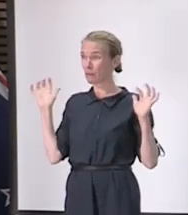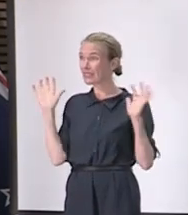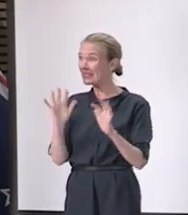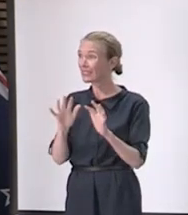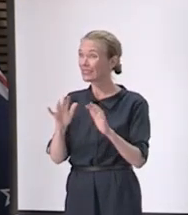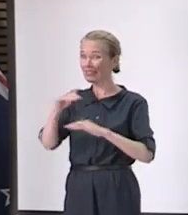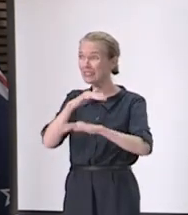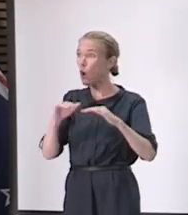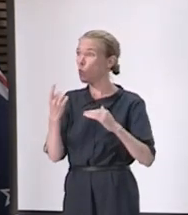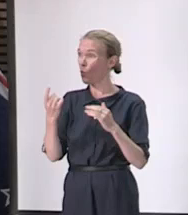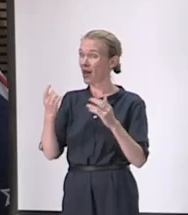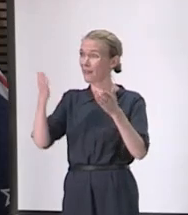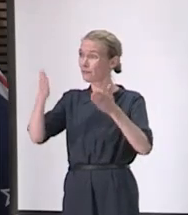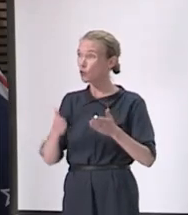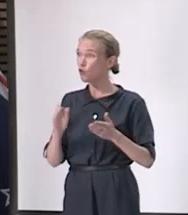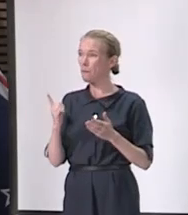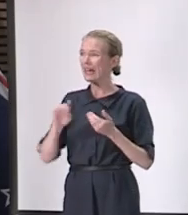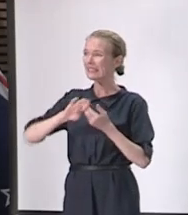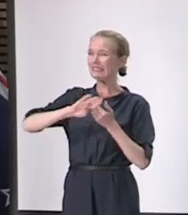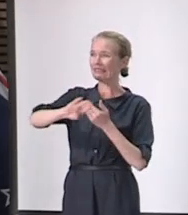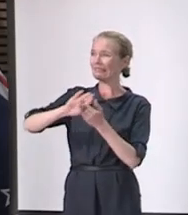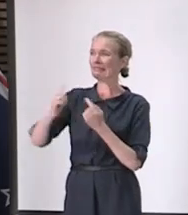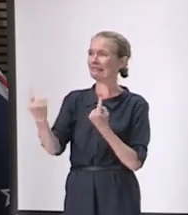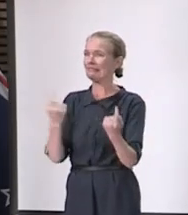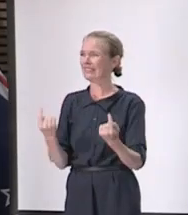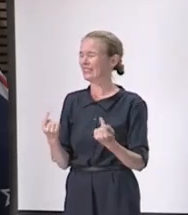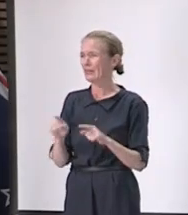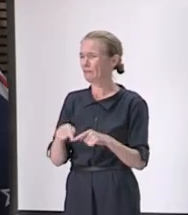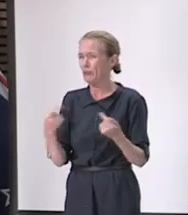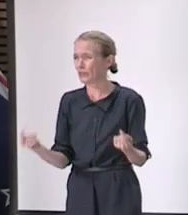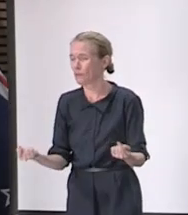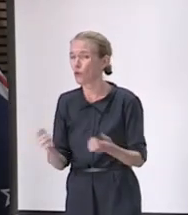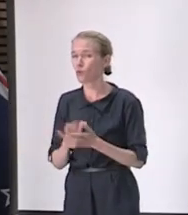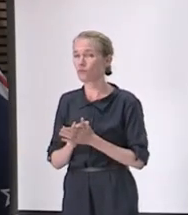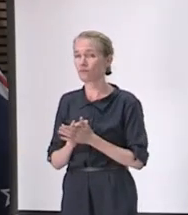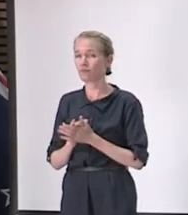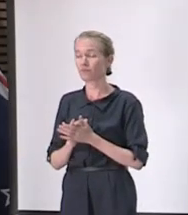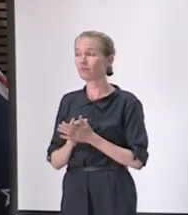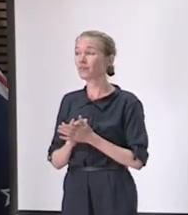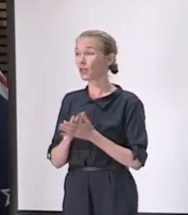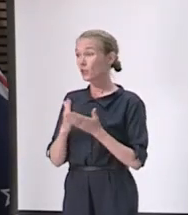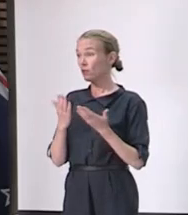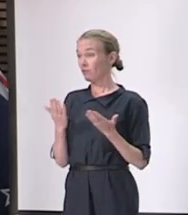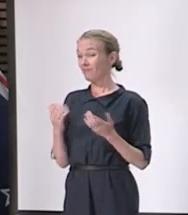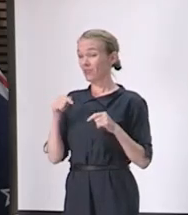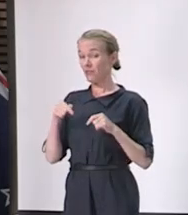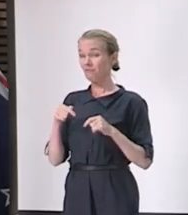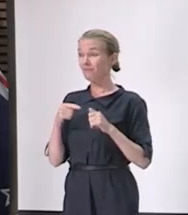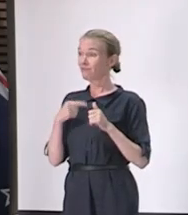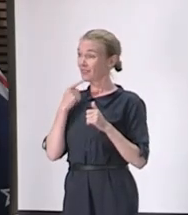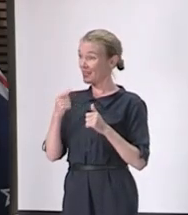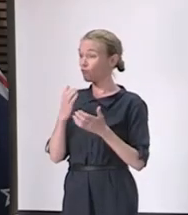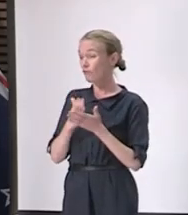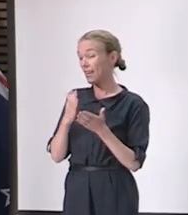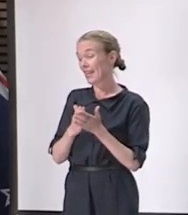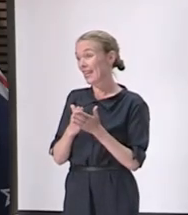very, very hard thing to comprehend. Decision for themselves. Equally, we're doing the same for every area where these are natural life